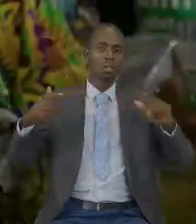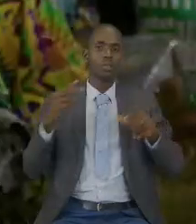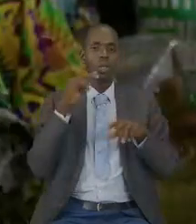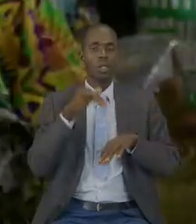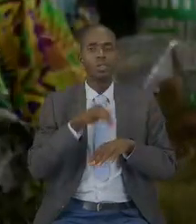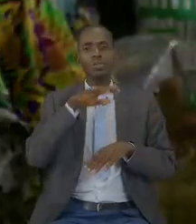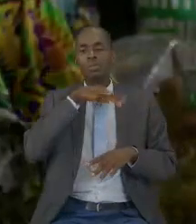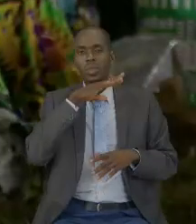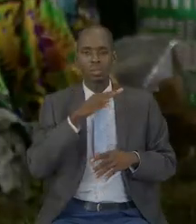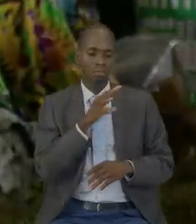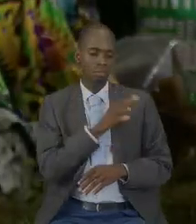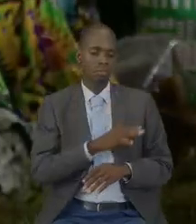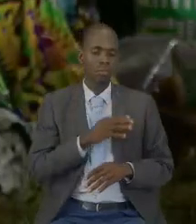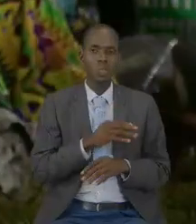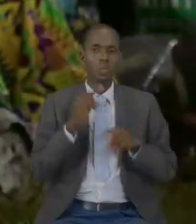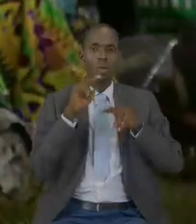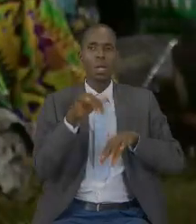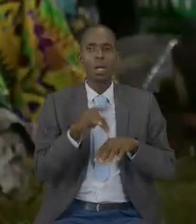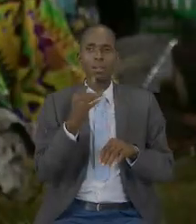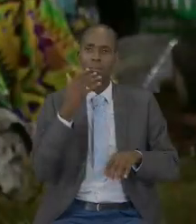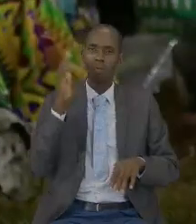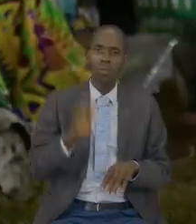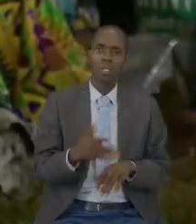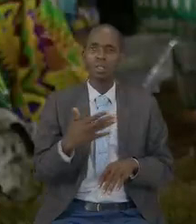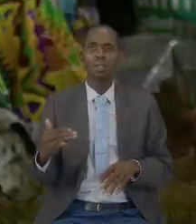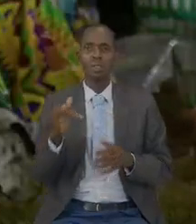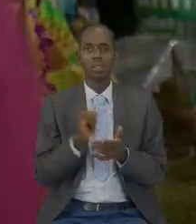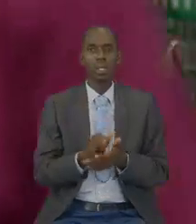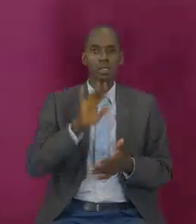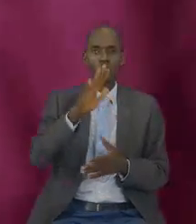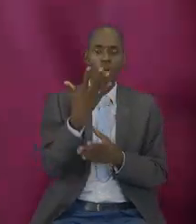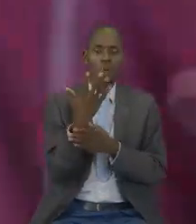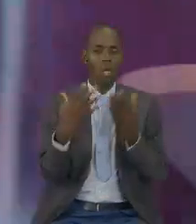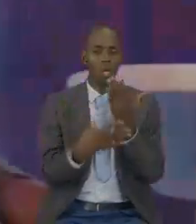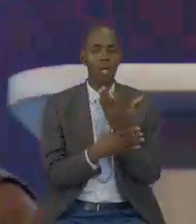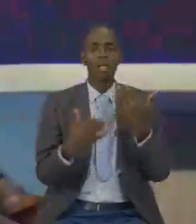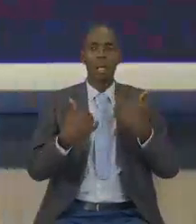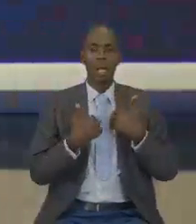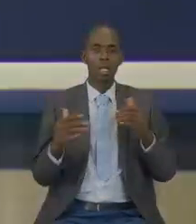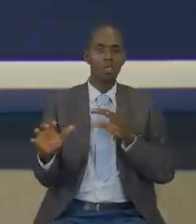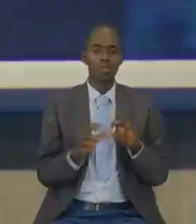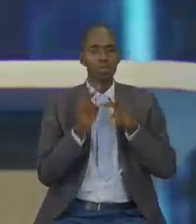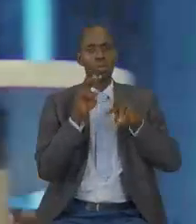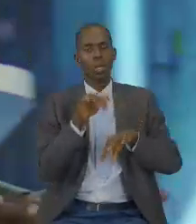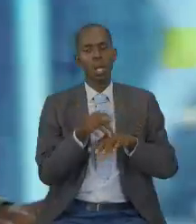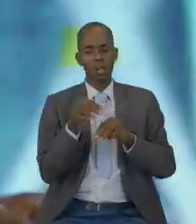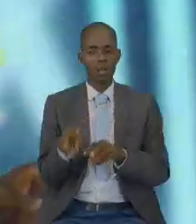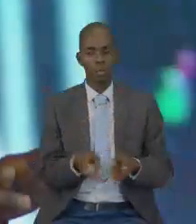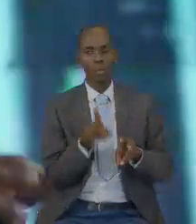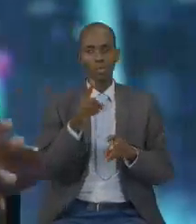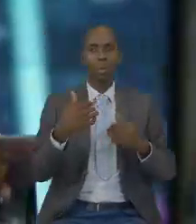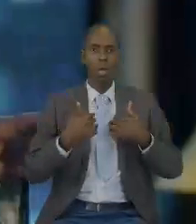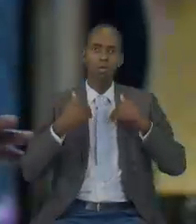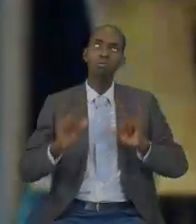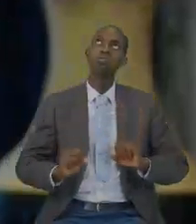lifestyle, and look at the evil things that they have had done, and look at the way you have surrendered your